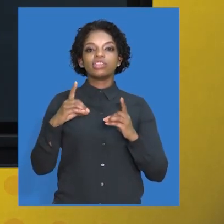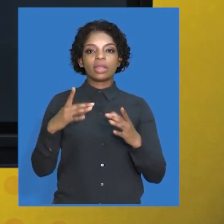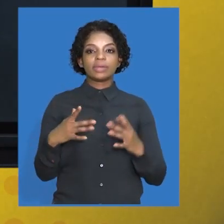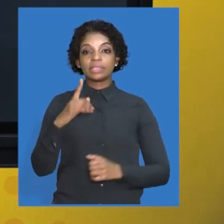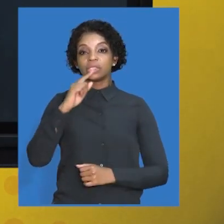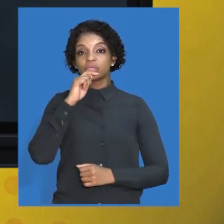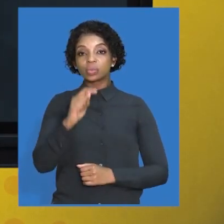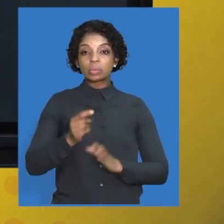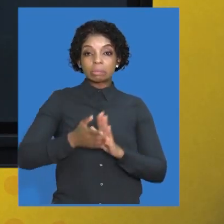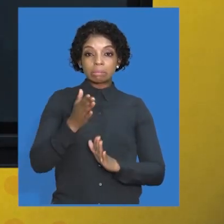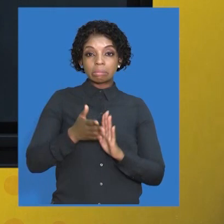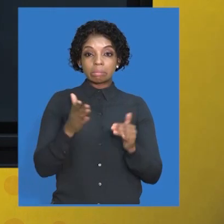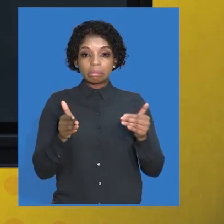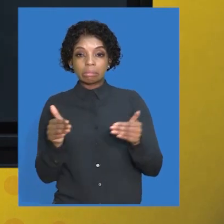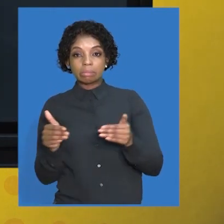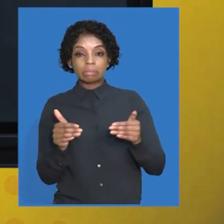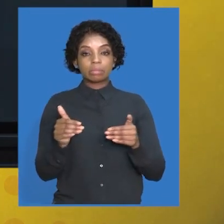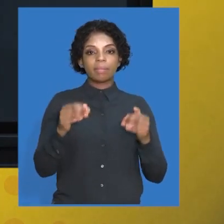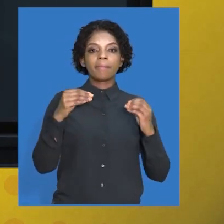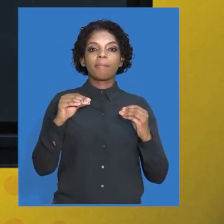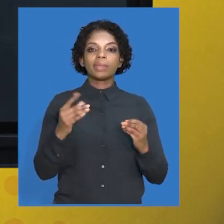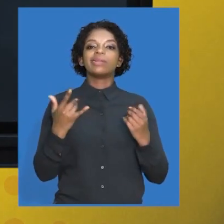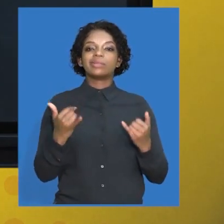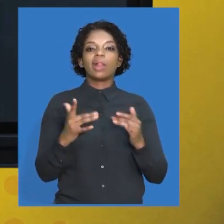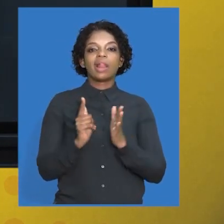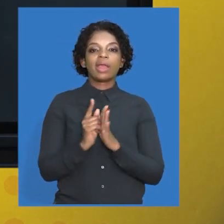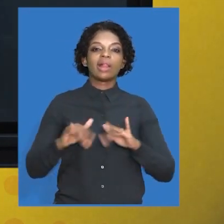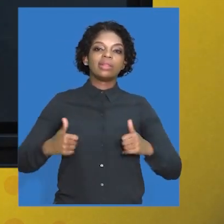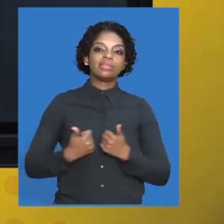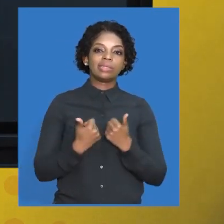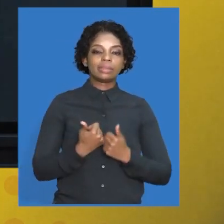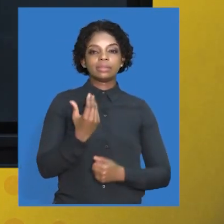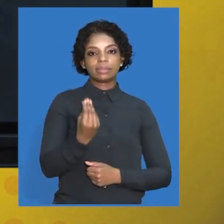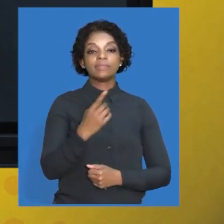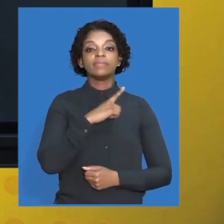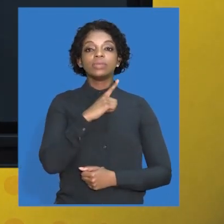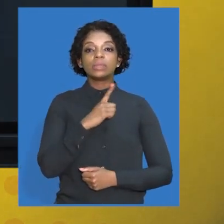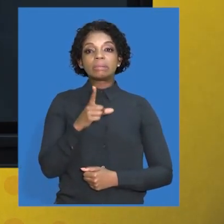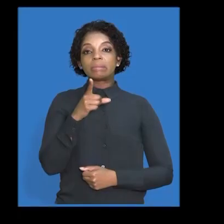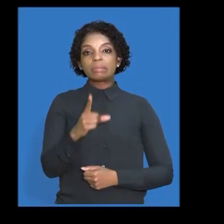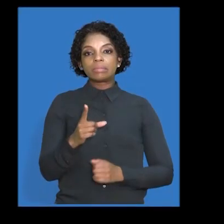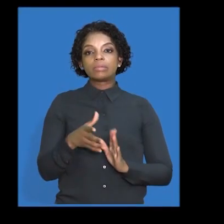they are facing legal challenges because they didn't run the company as best as they could.